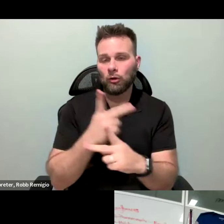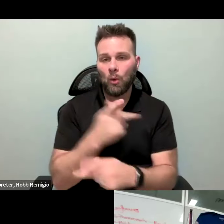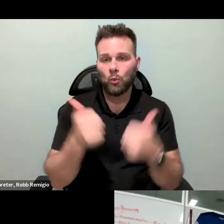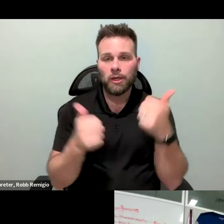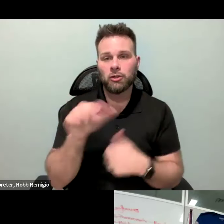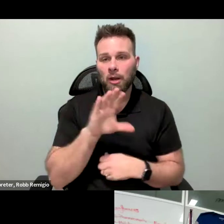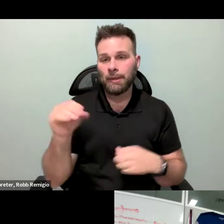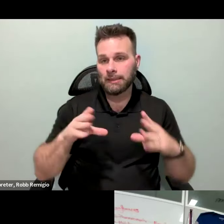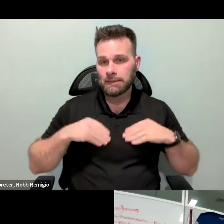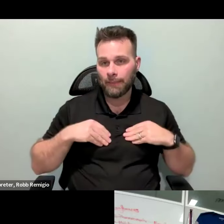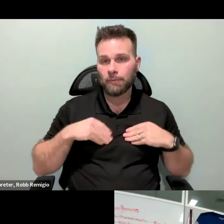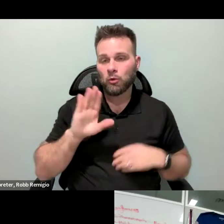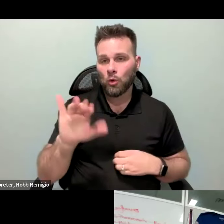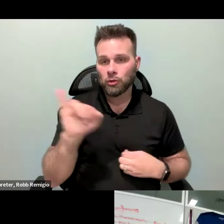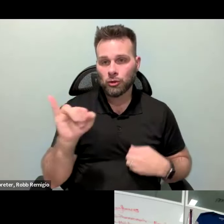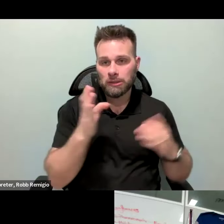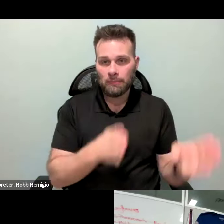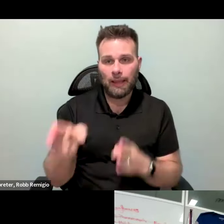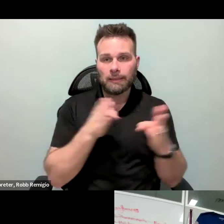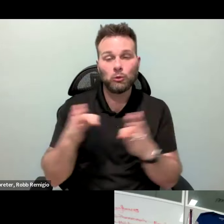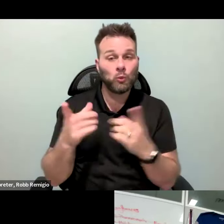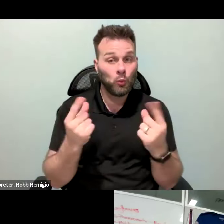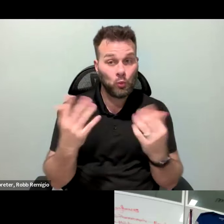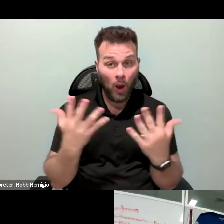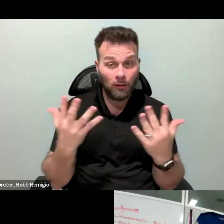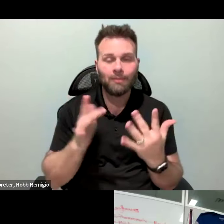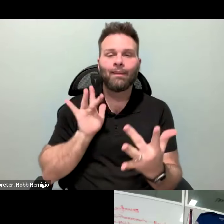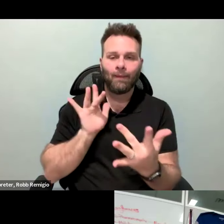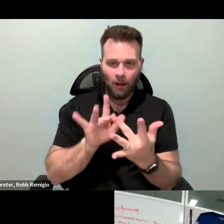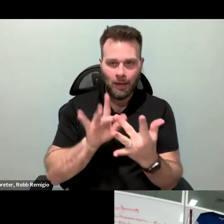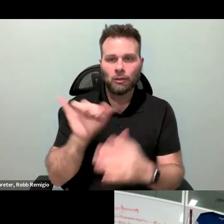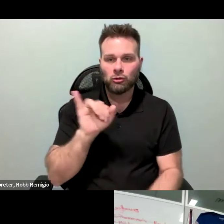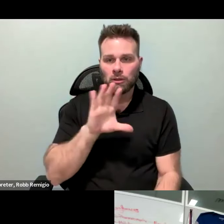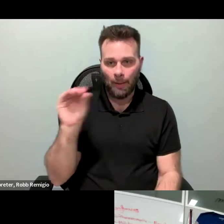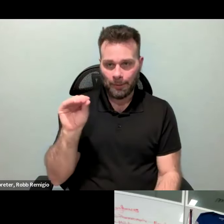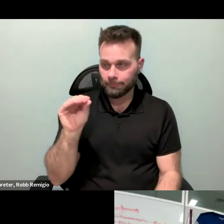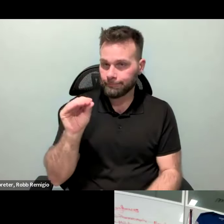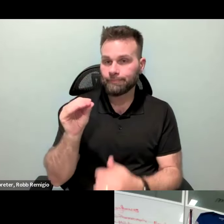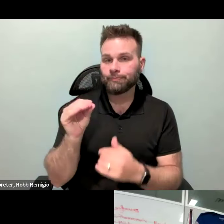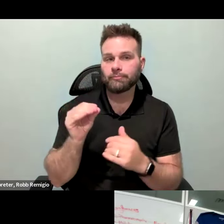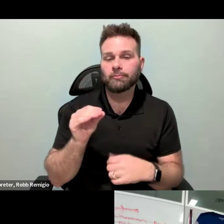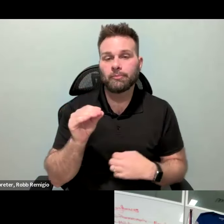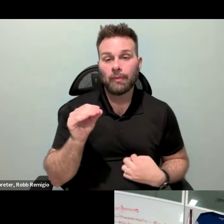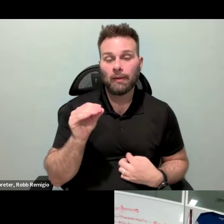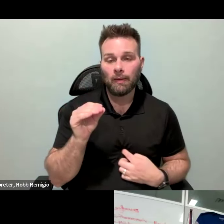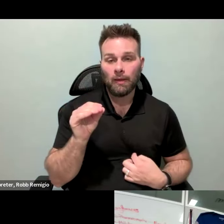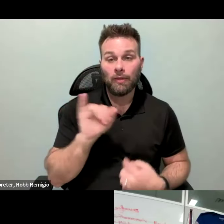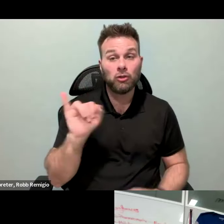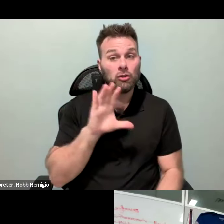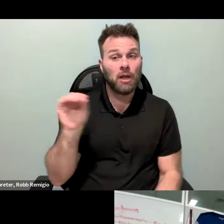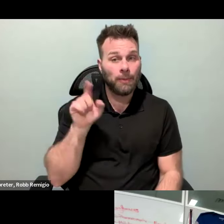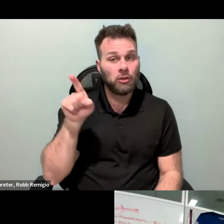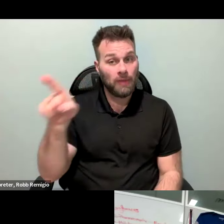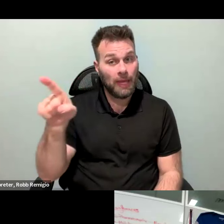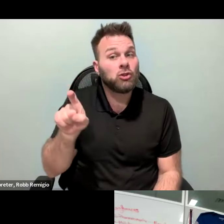to identify the contact resource of your health insurance plan, because they should, in theory, have